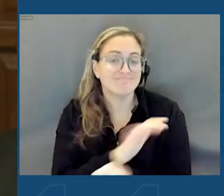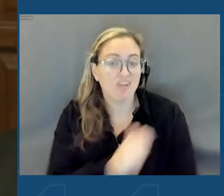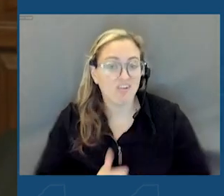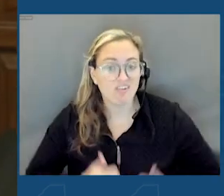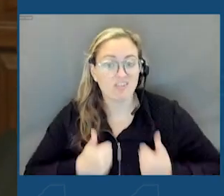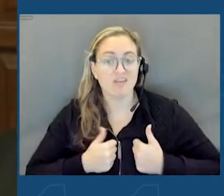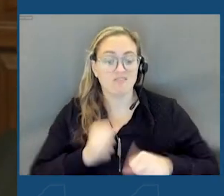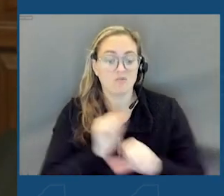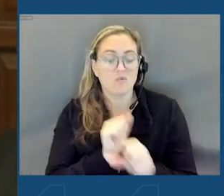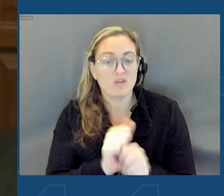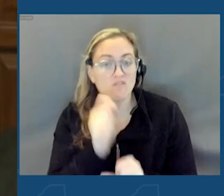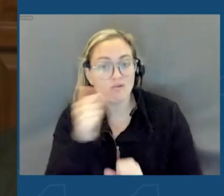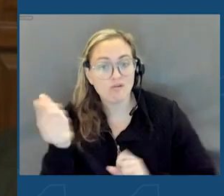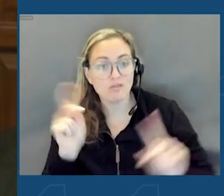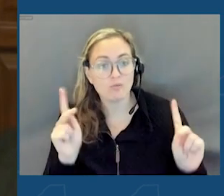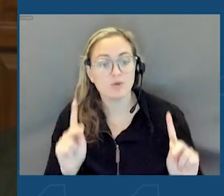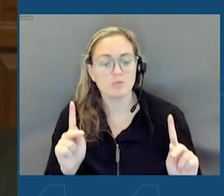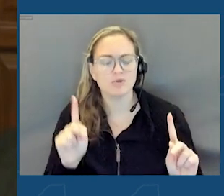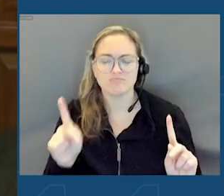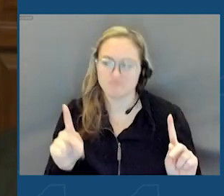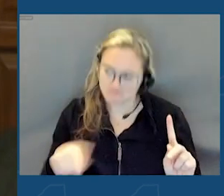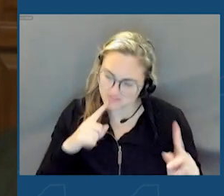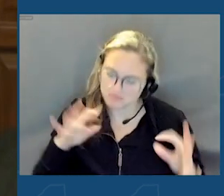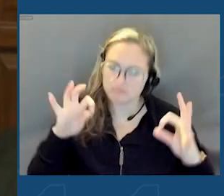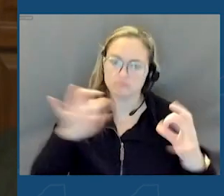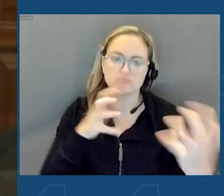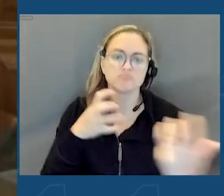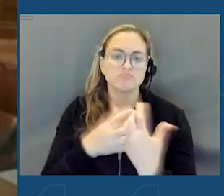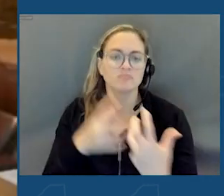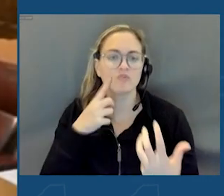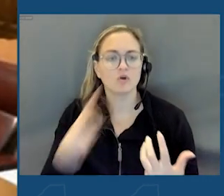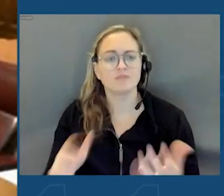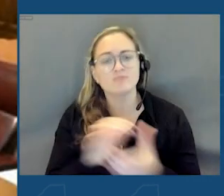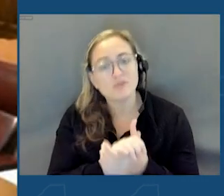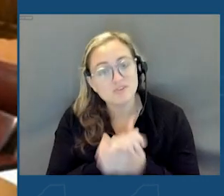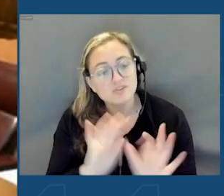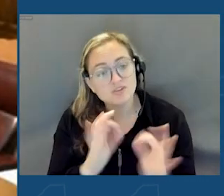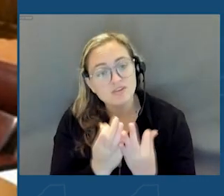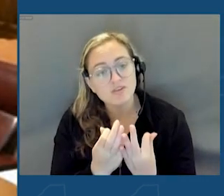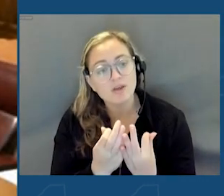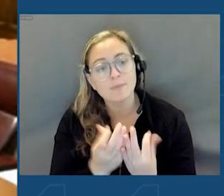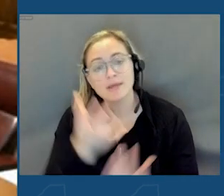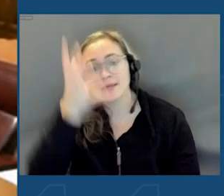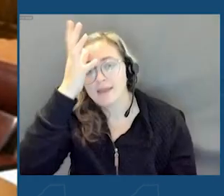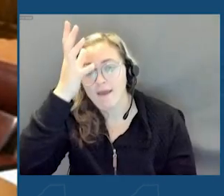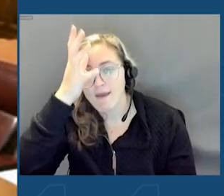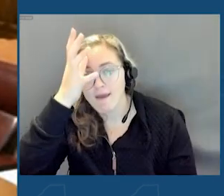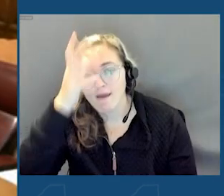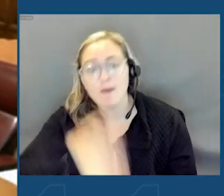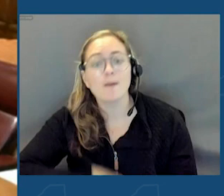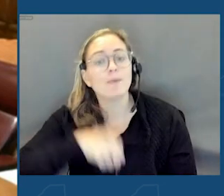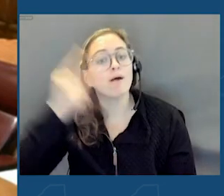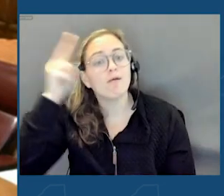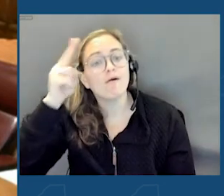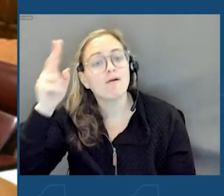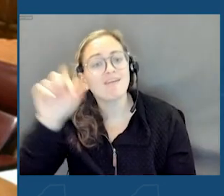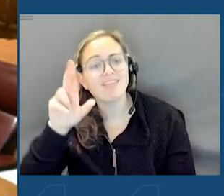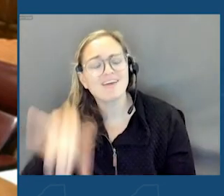others. This is her rightful place. And so congratulations to the family, to Dad, and proud Uncle Larry. Keep smiling,